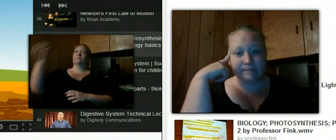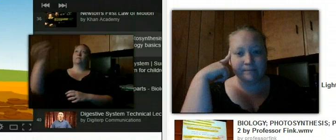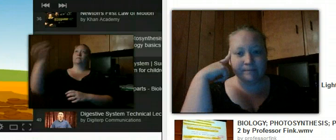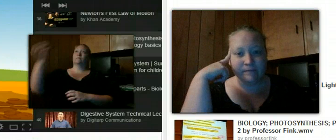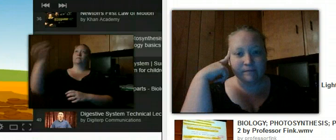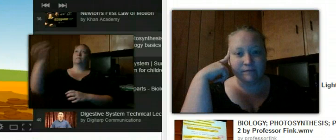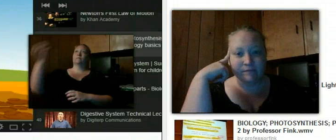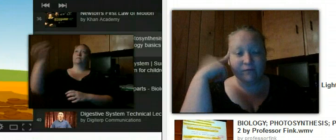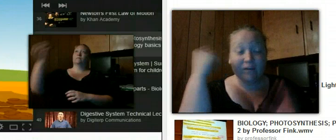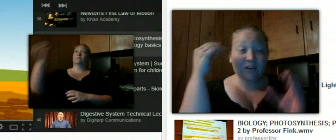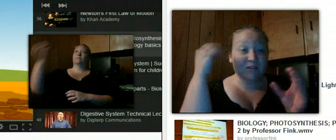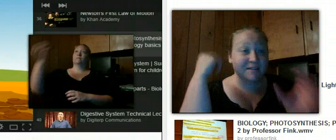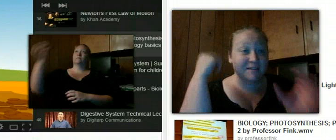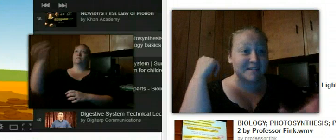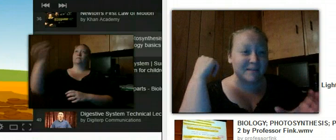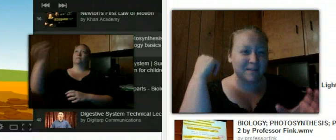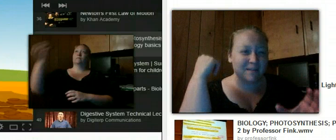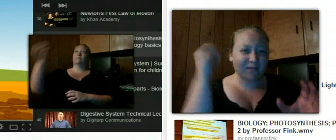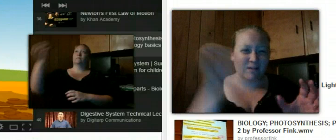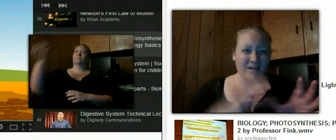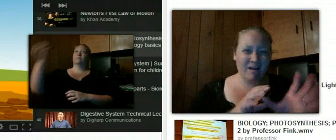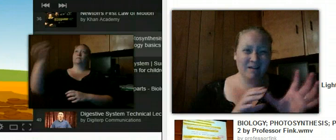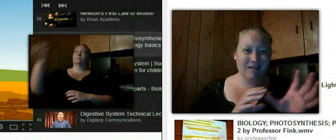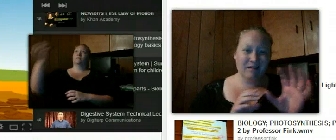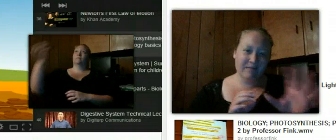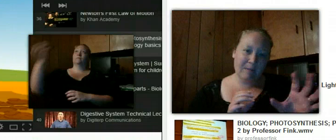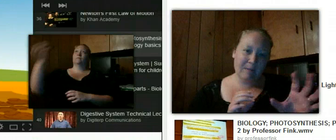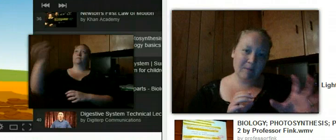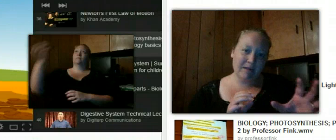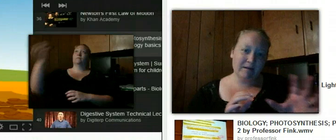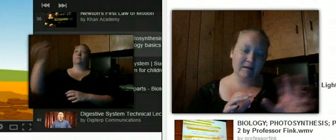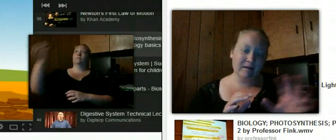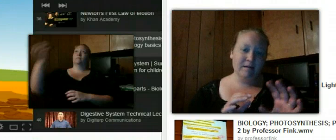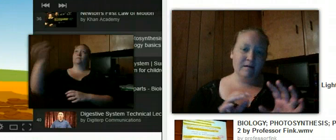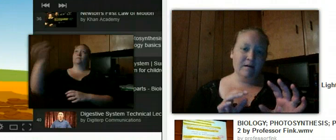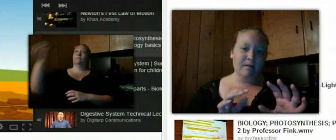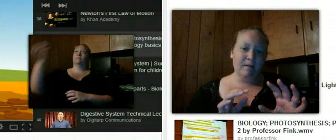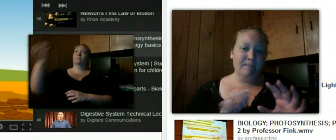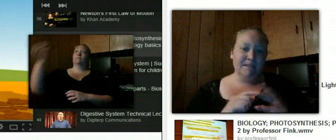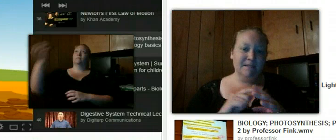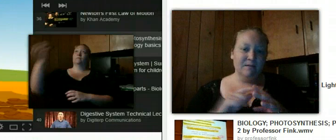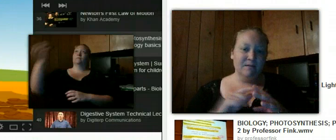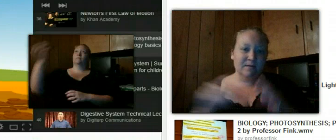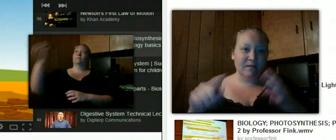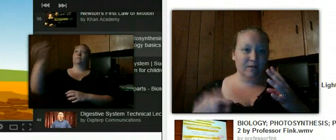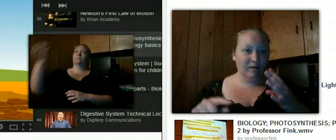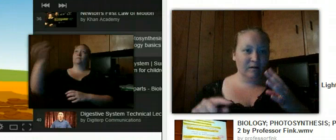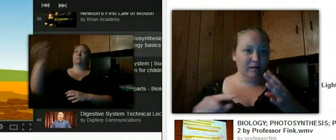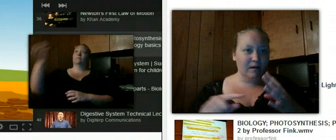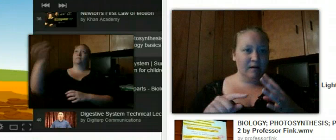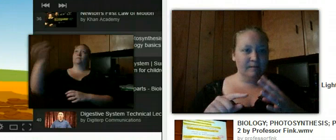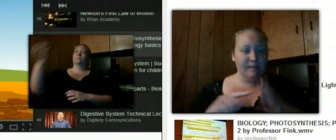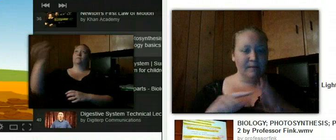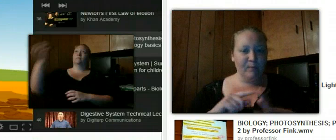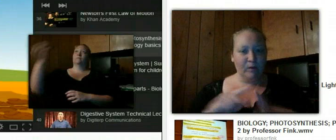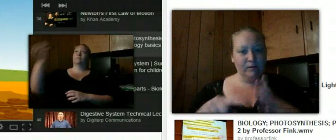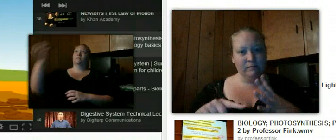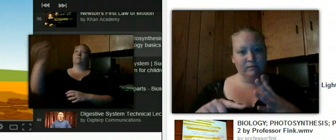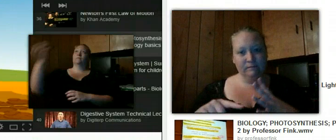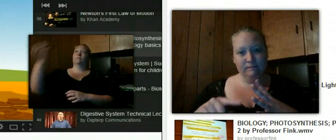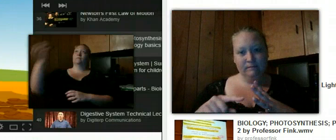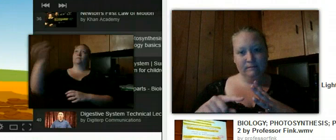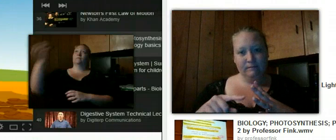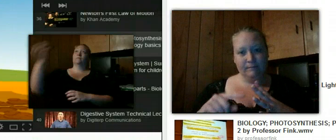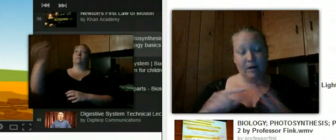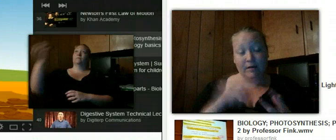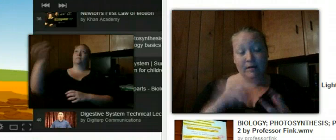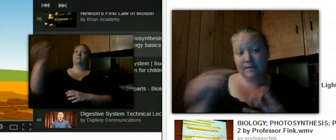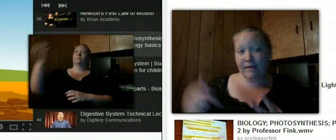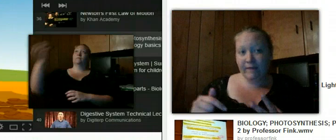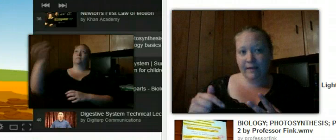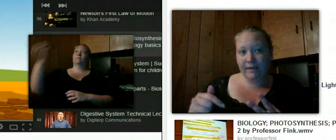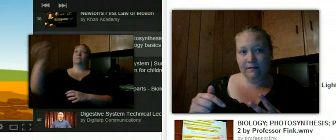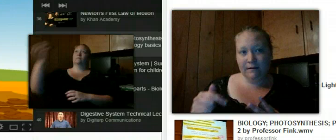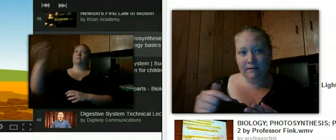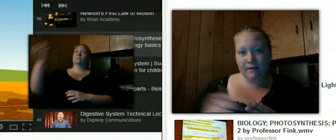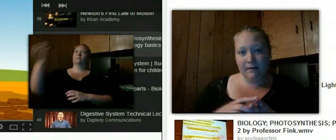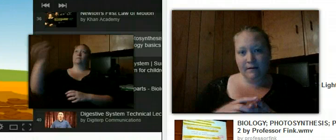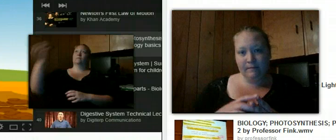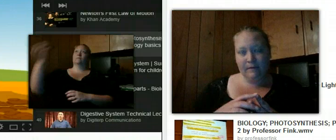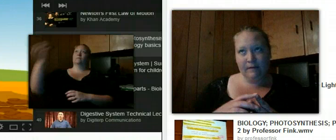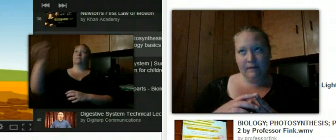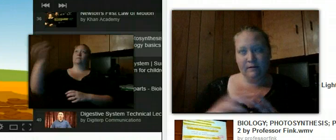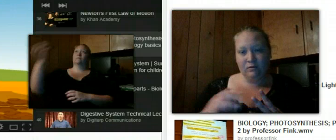have finished that statement, so I kind of left that blank, missing those other important parts of